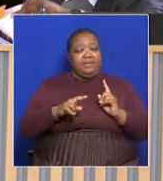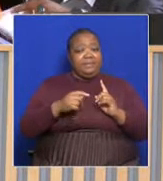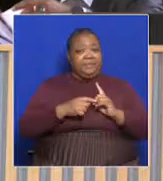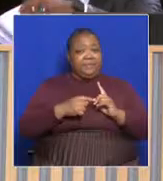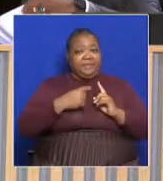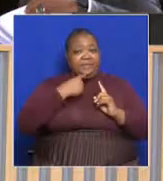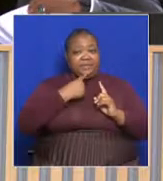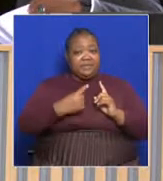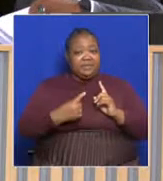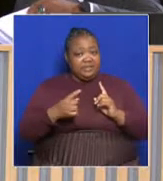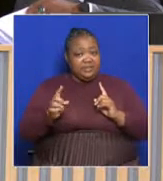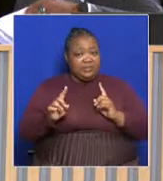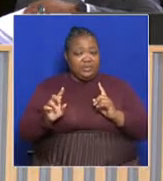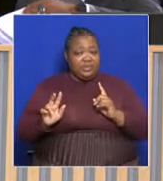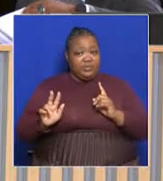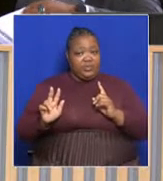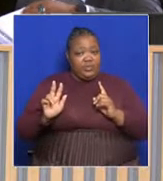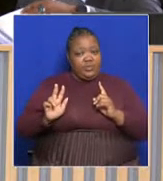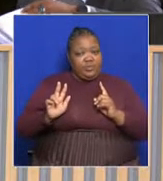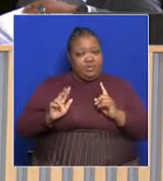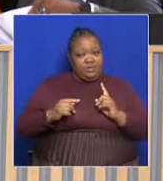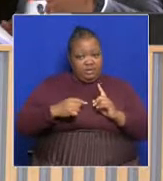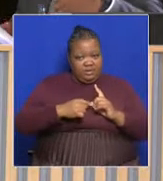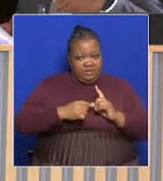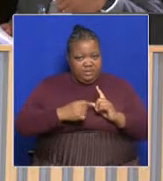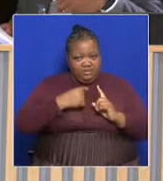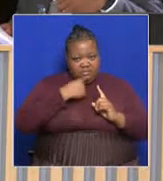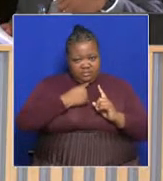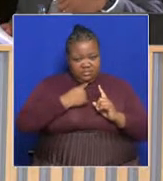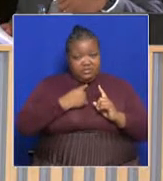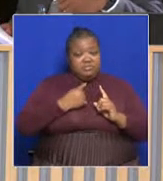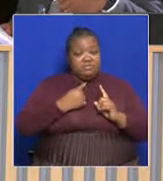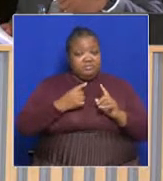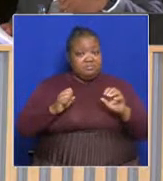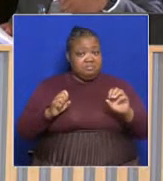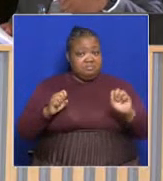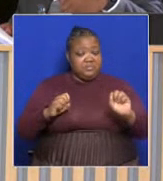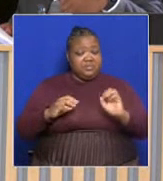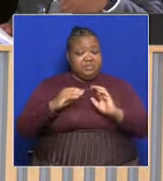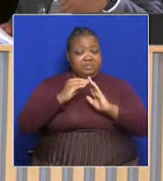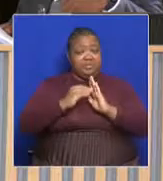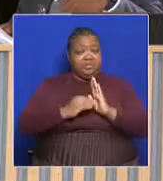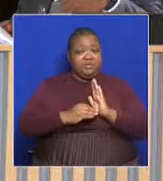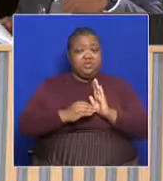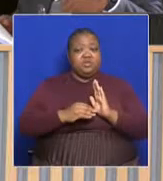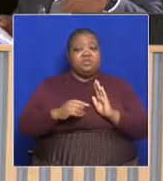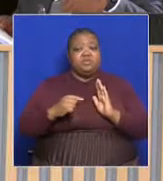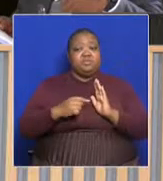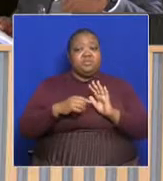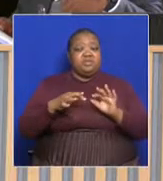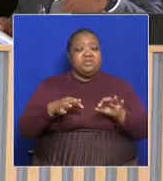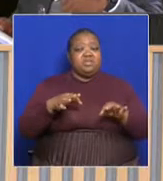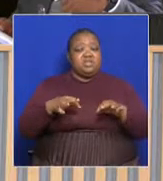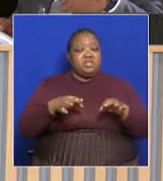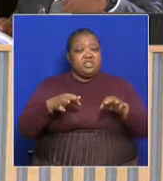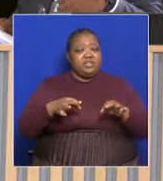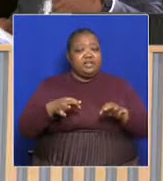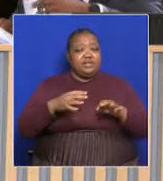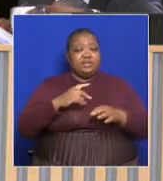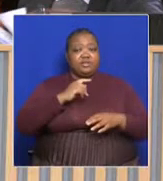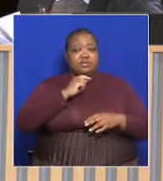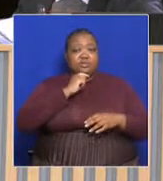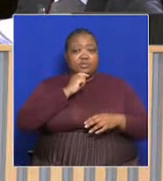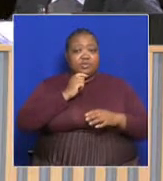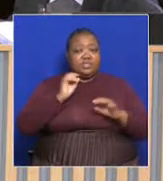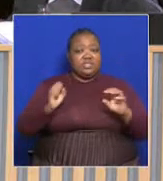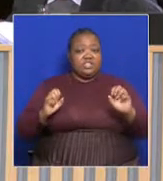oath. Yes. He indicated under oath that which he describes there is in fact his testimony under